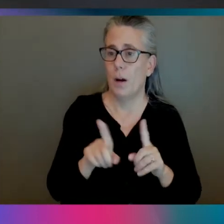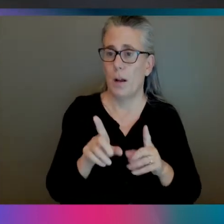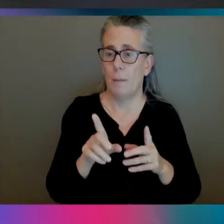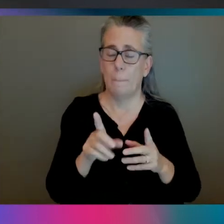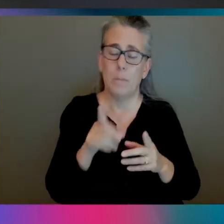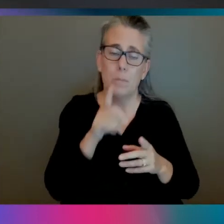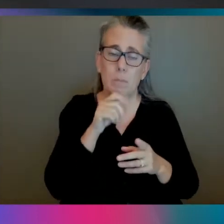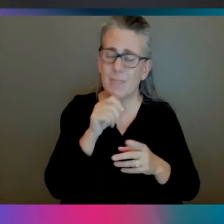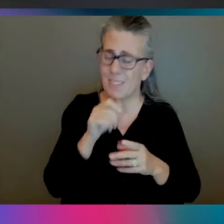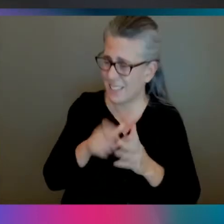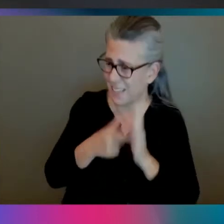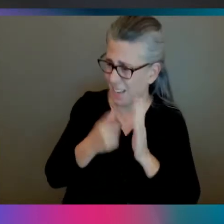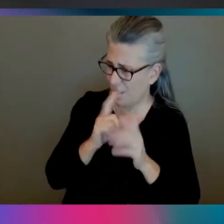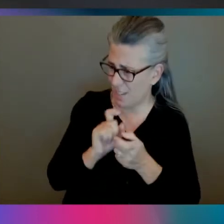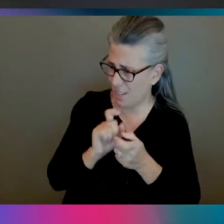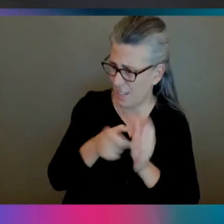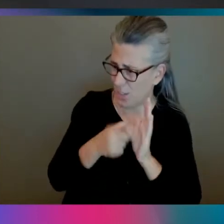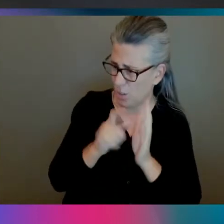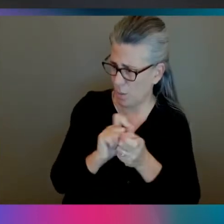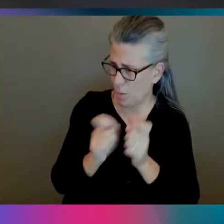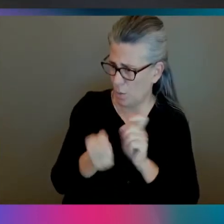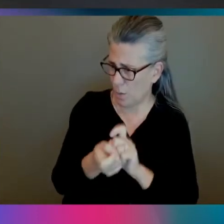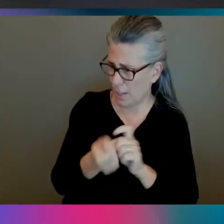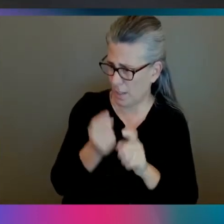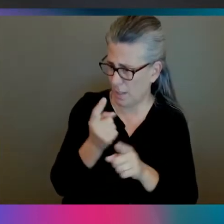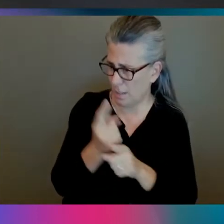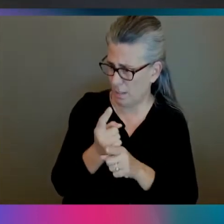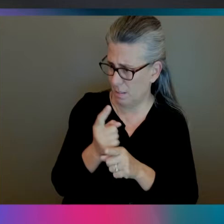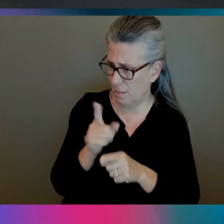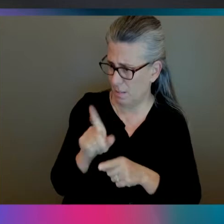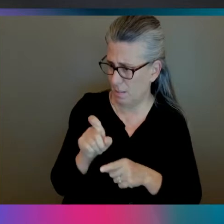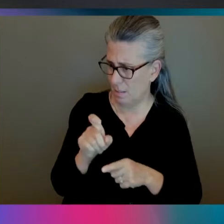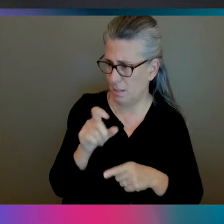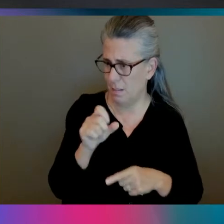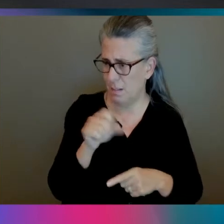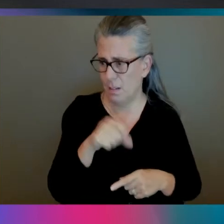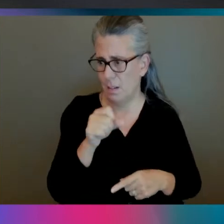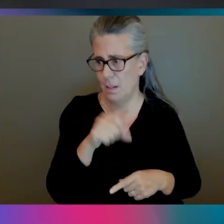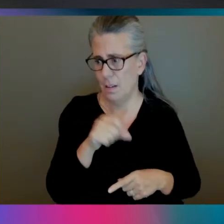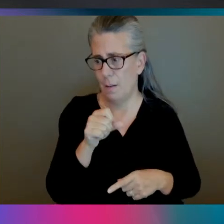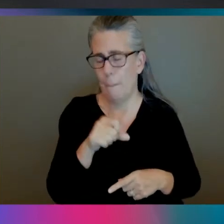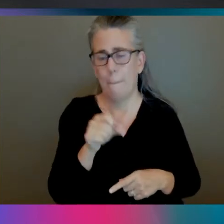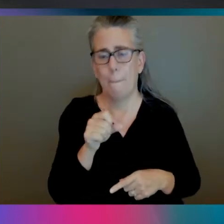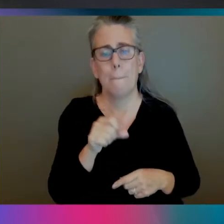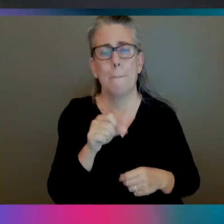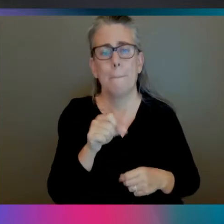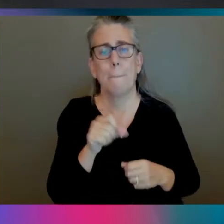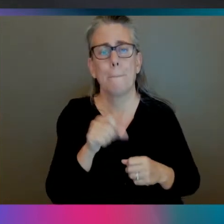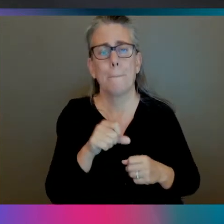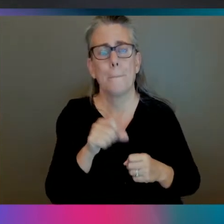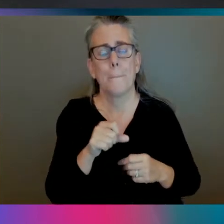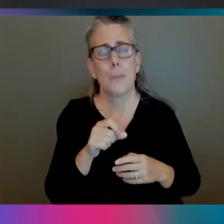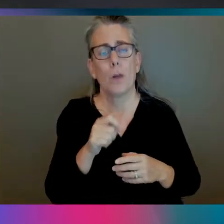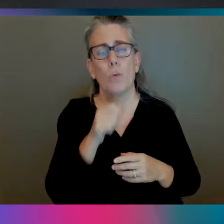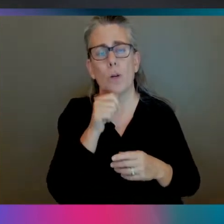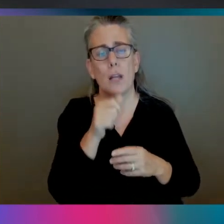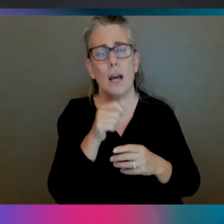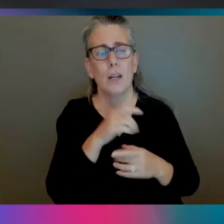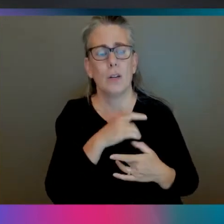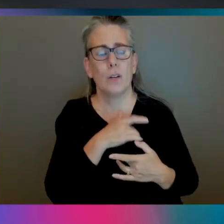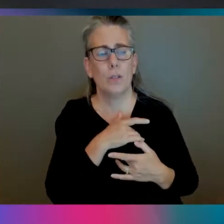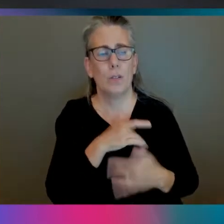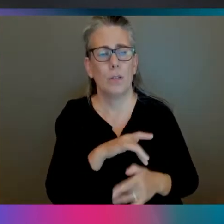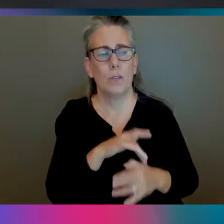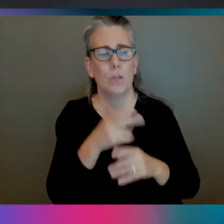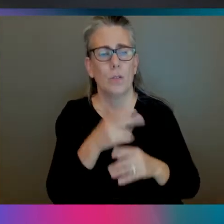well, it's true that's true, but in that scenario, we're not really doing the user to to